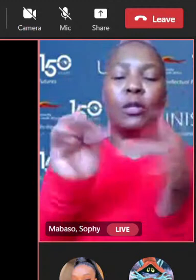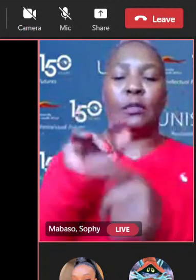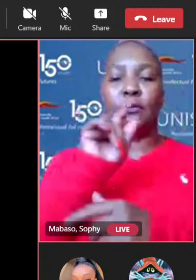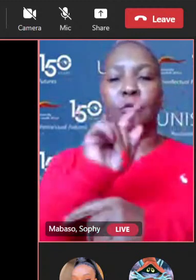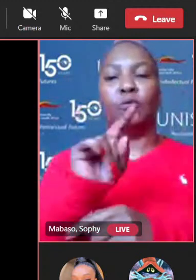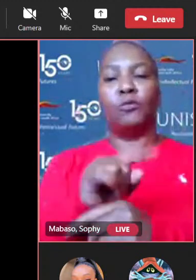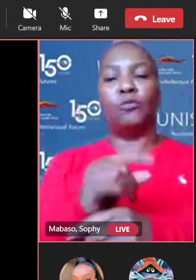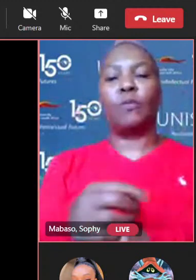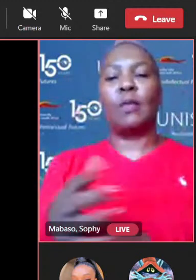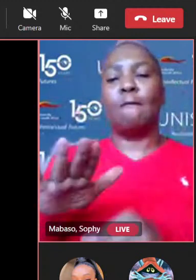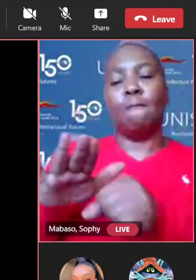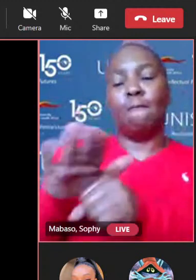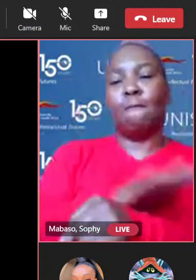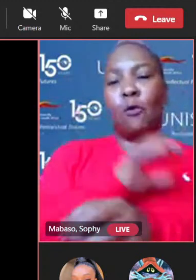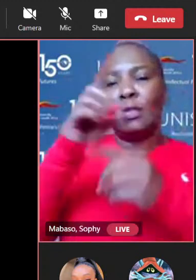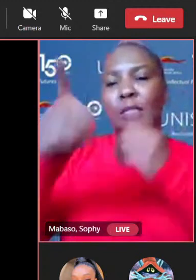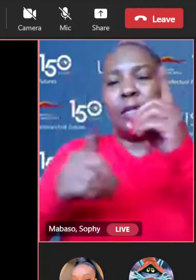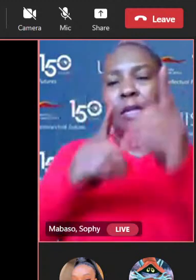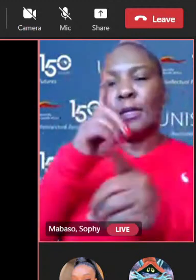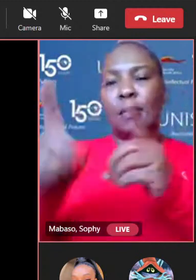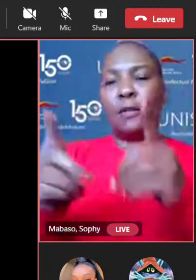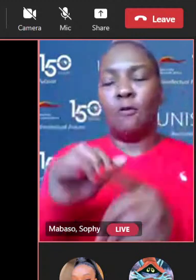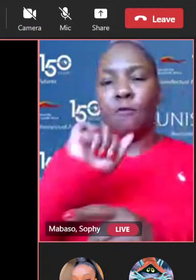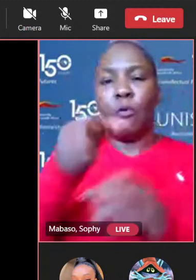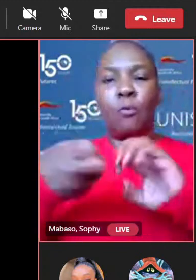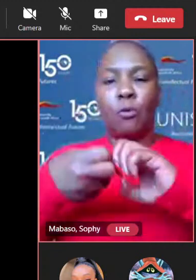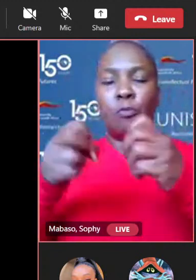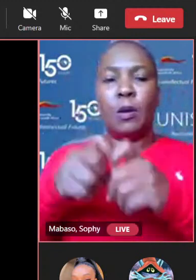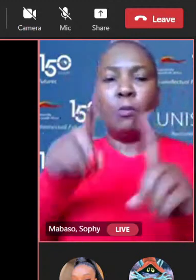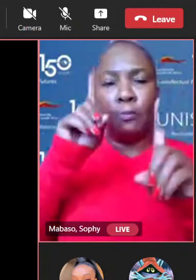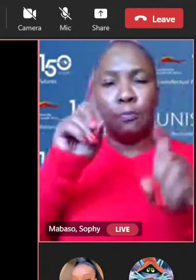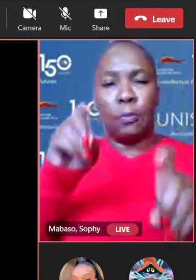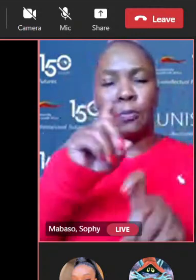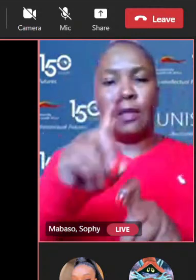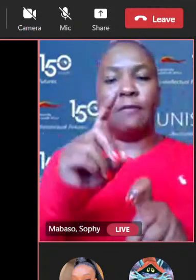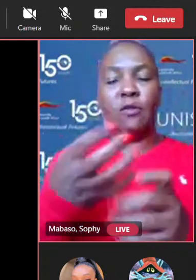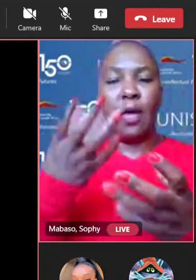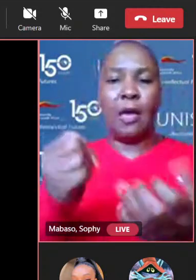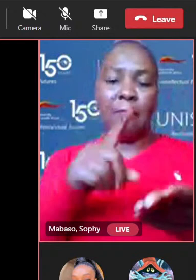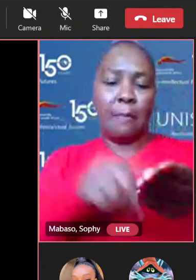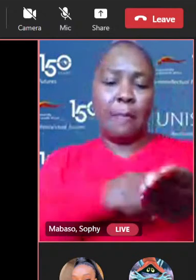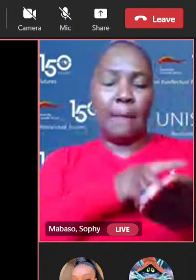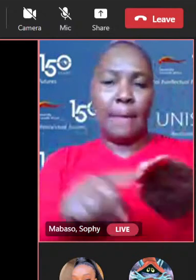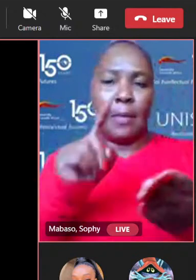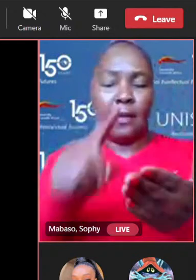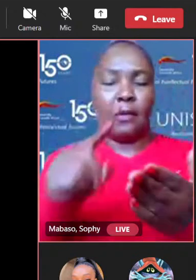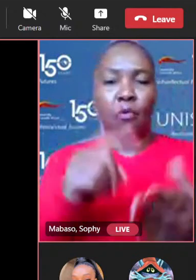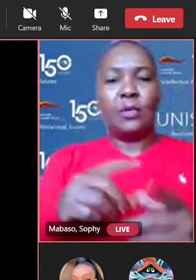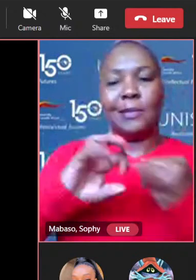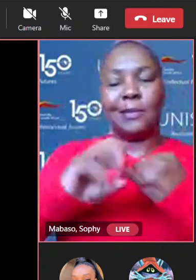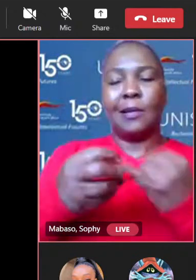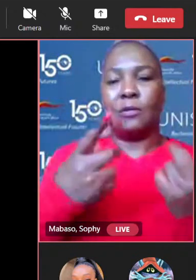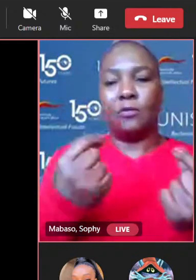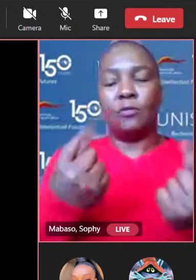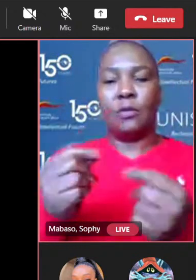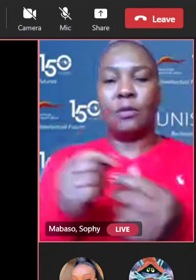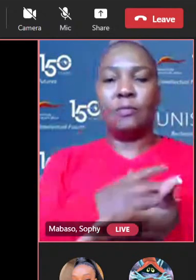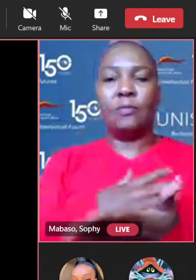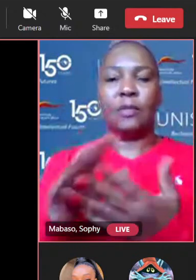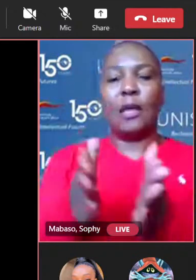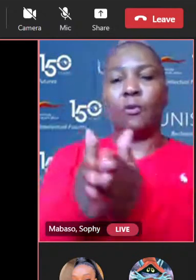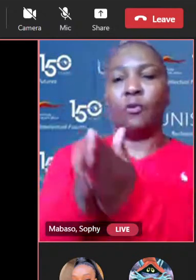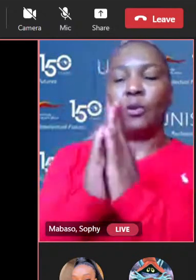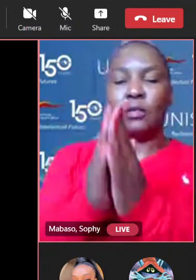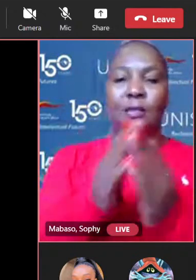problem, including a print screen of your error if you have, and request a case